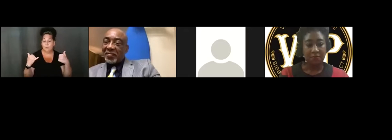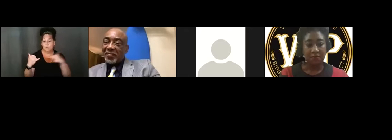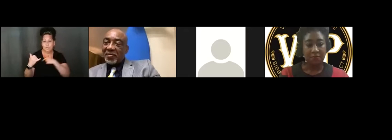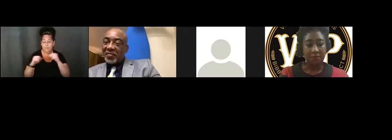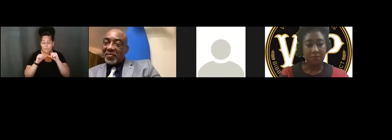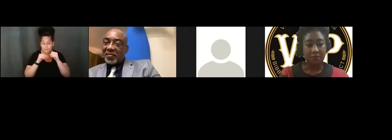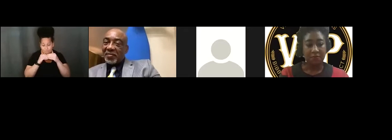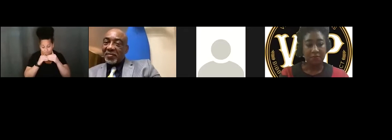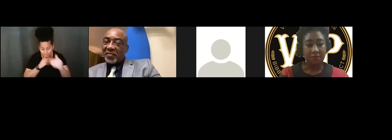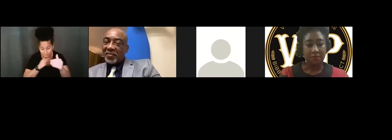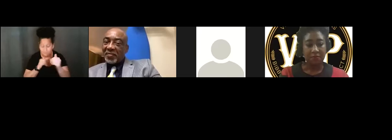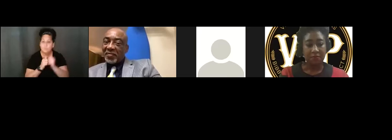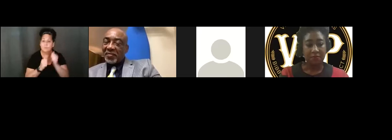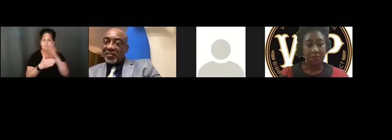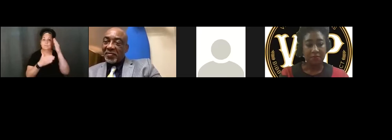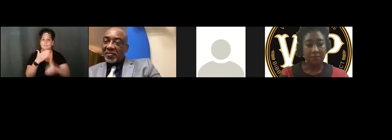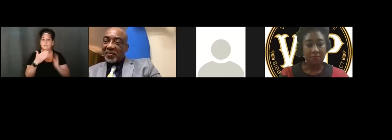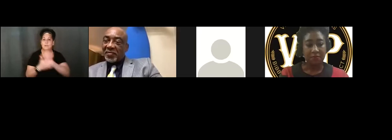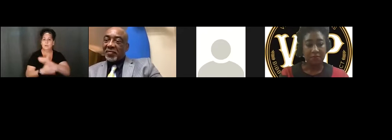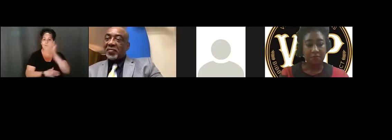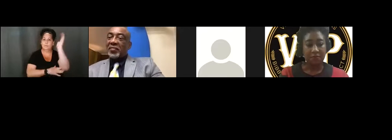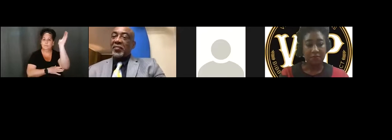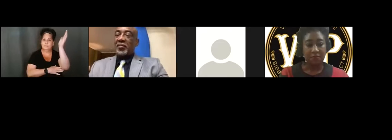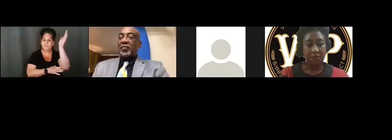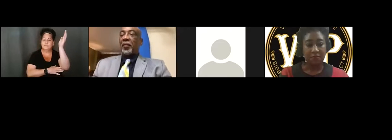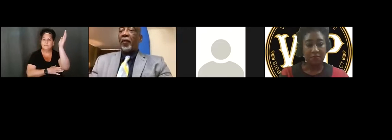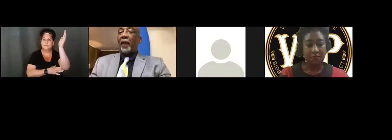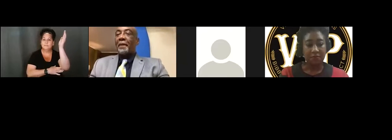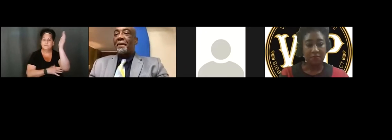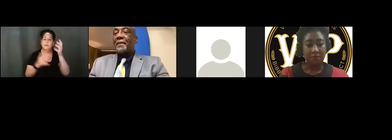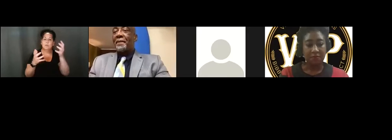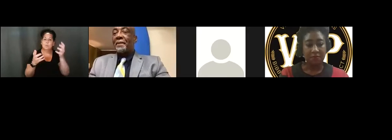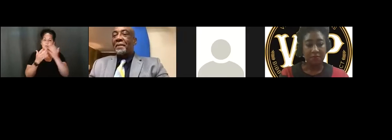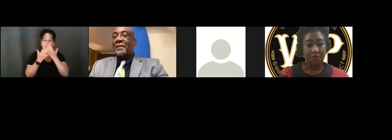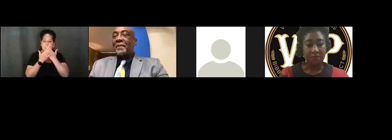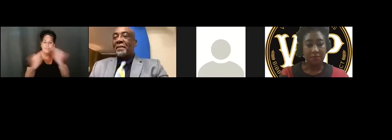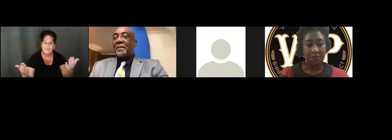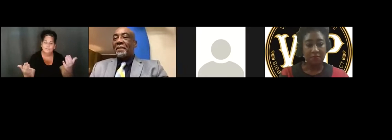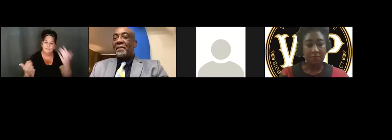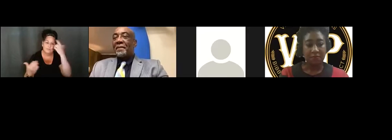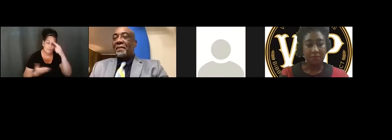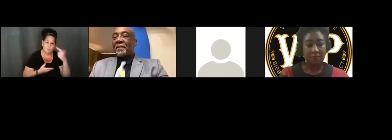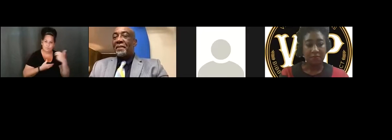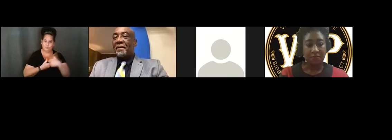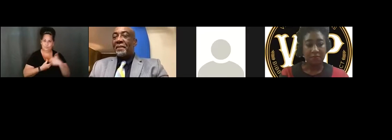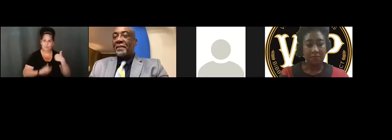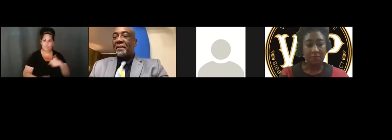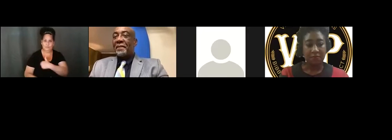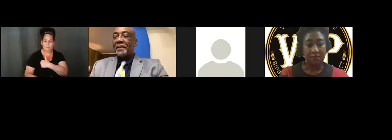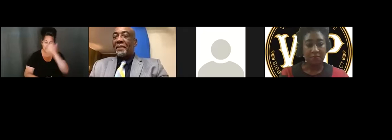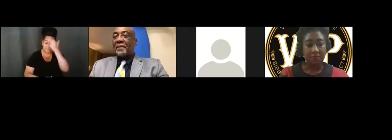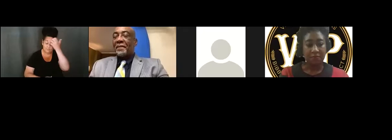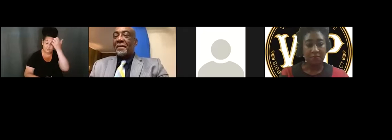with concluding our presentation, I just want to thank you for joining us this evening. You have